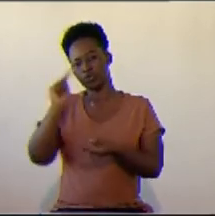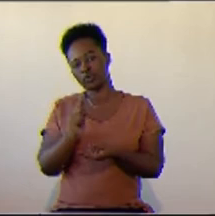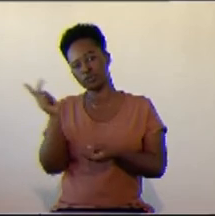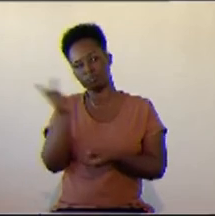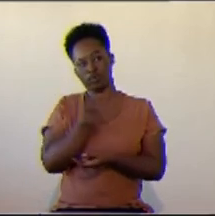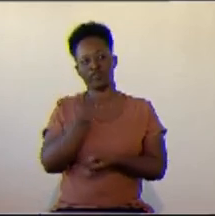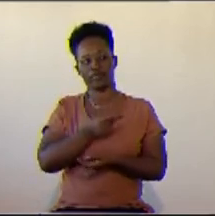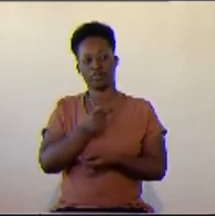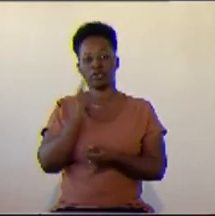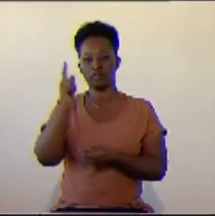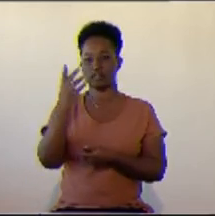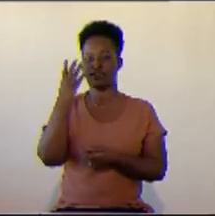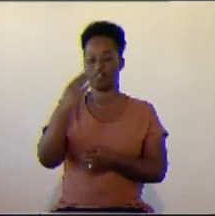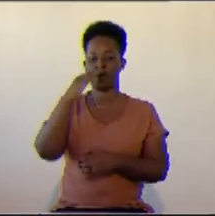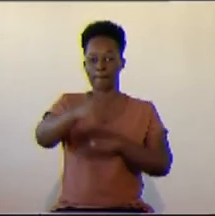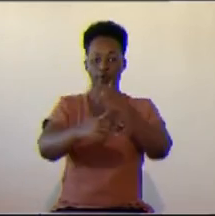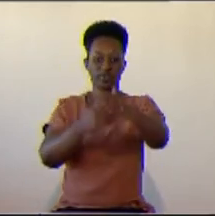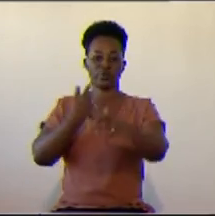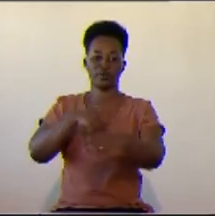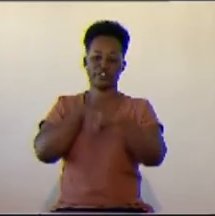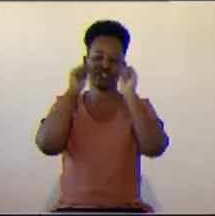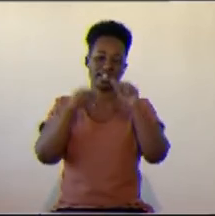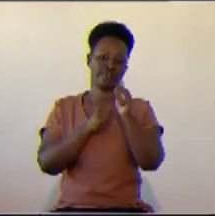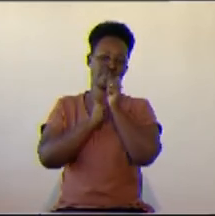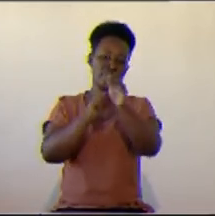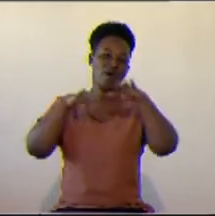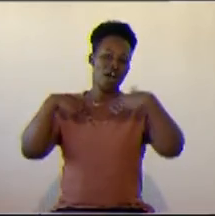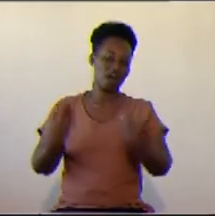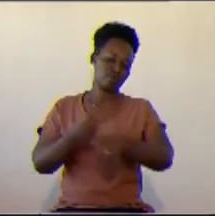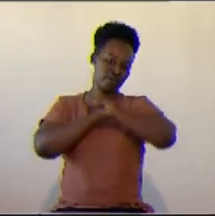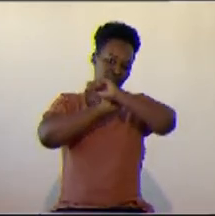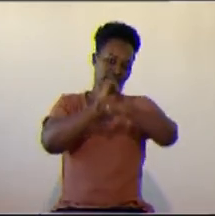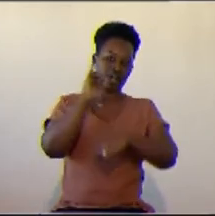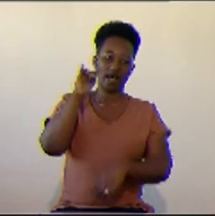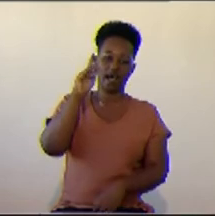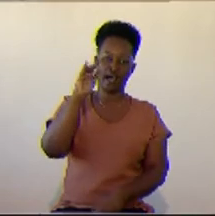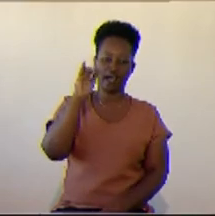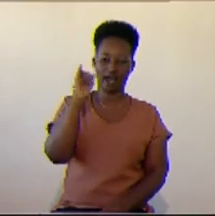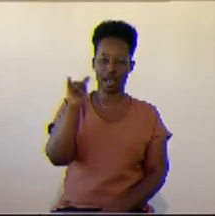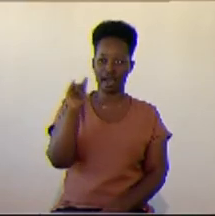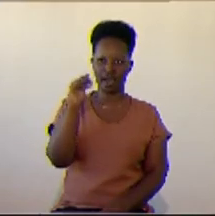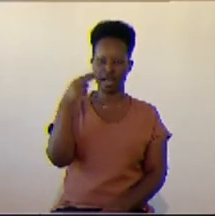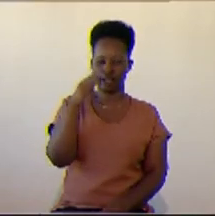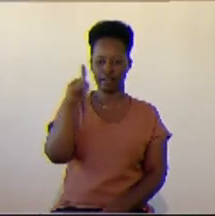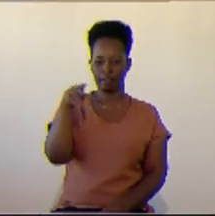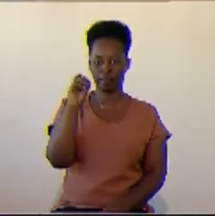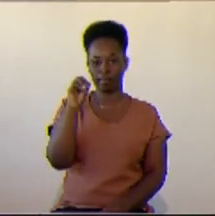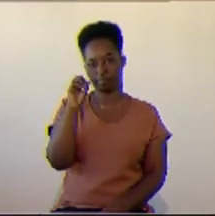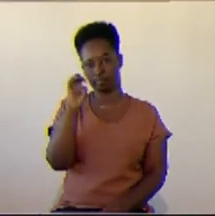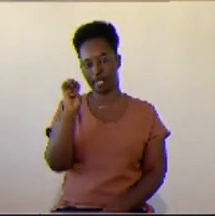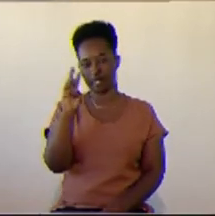So these are four procedures that we can follow, how to avoid hypertension. One, you should eat